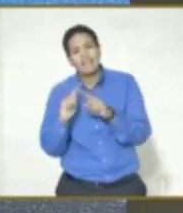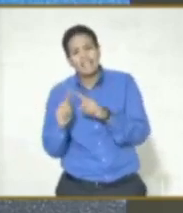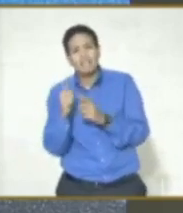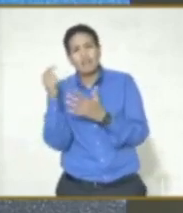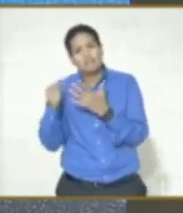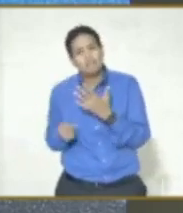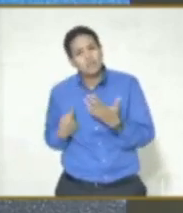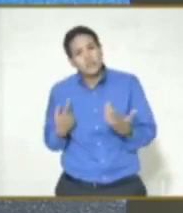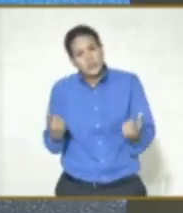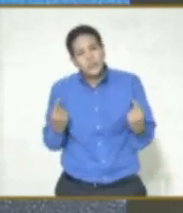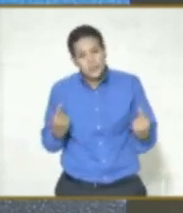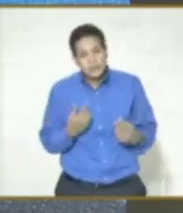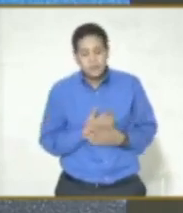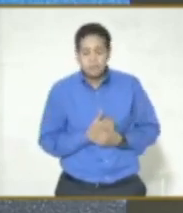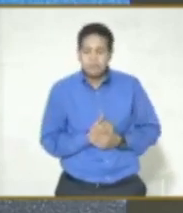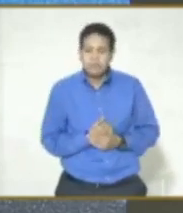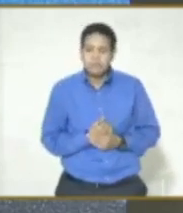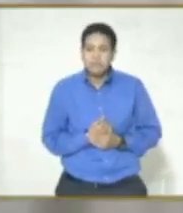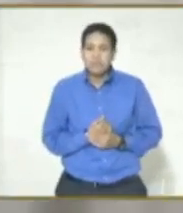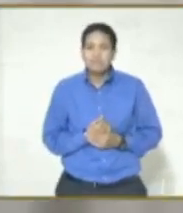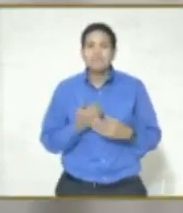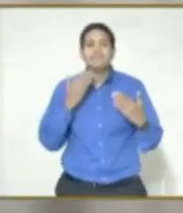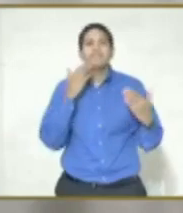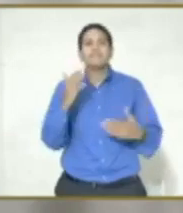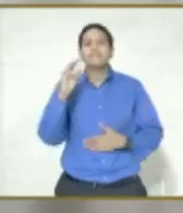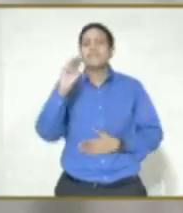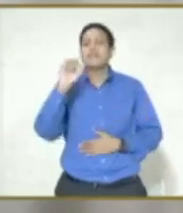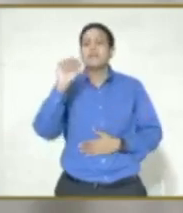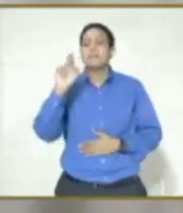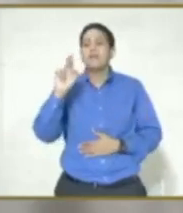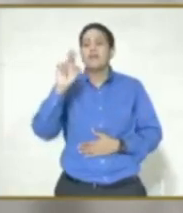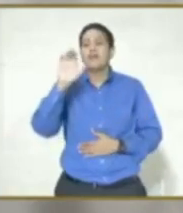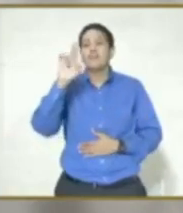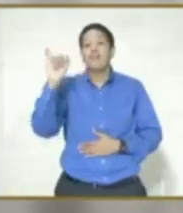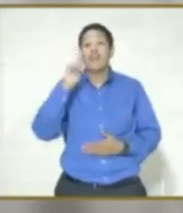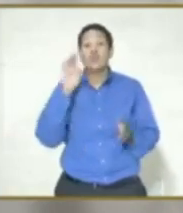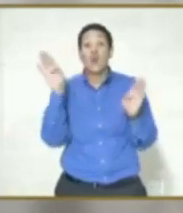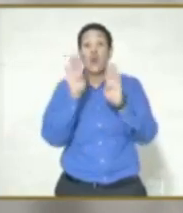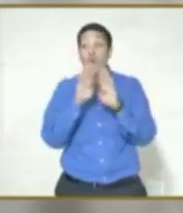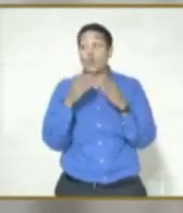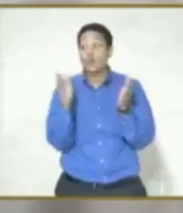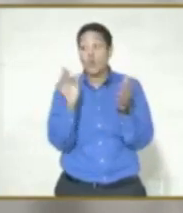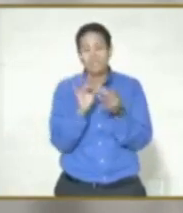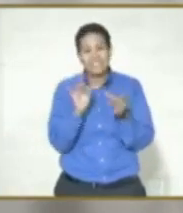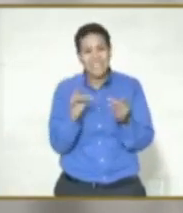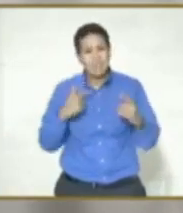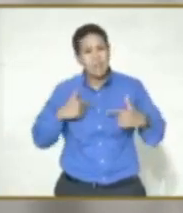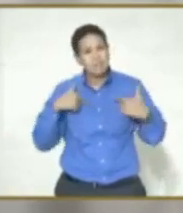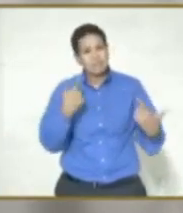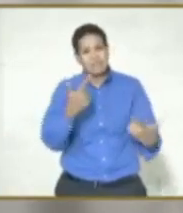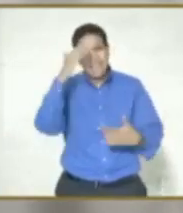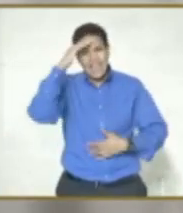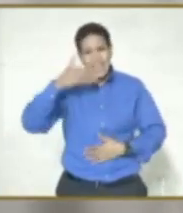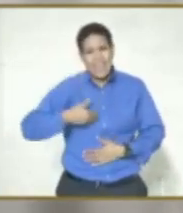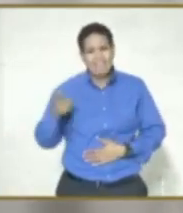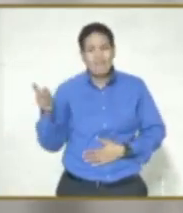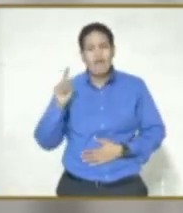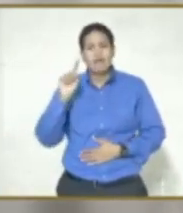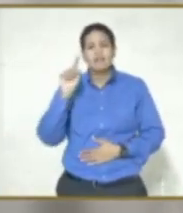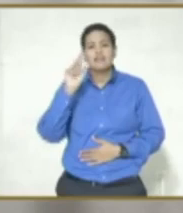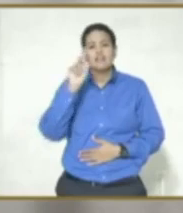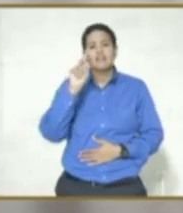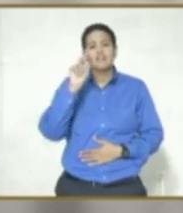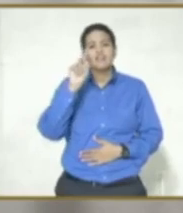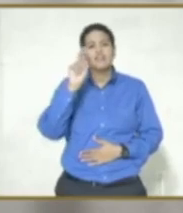taking. Thank you, Mayor Query. And to close out the opening statement segment, I'm going to invite first Dr.